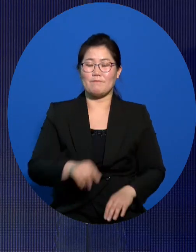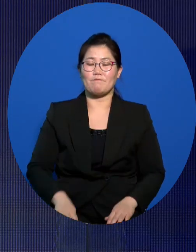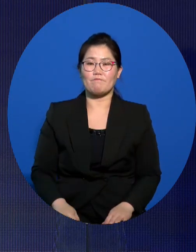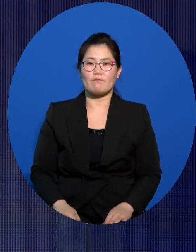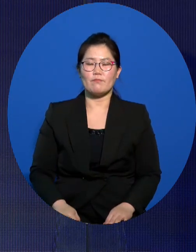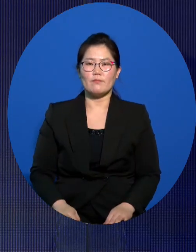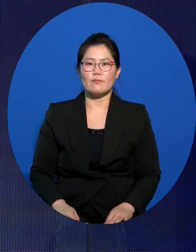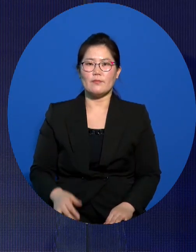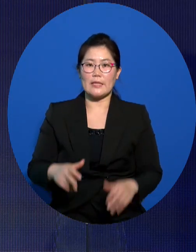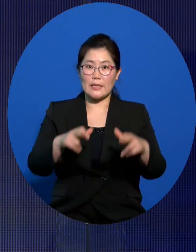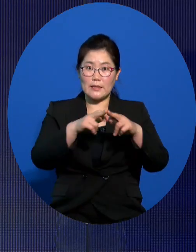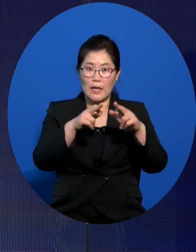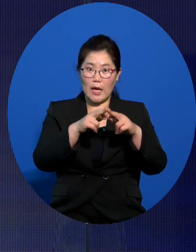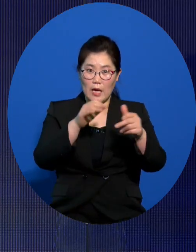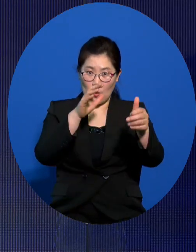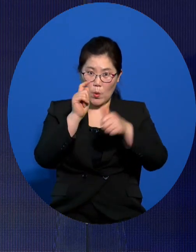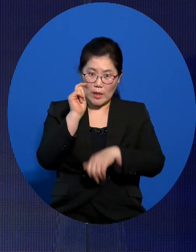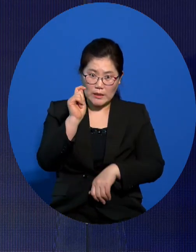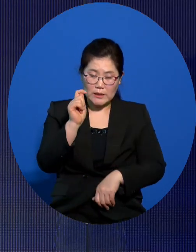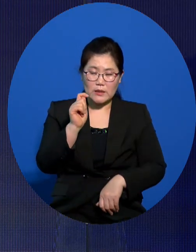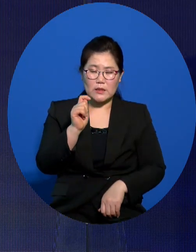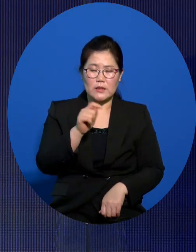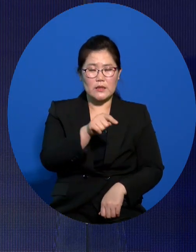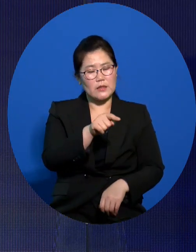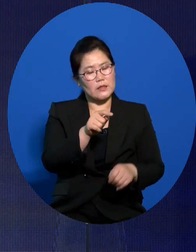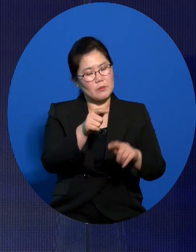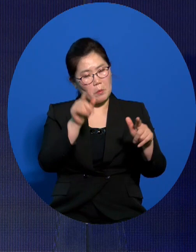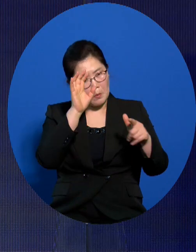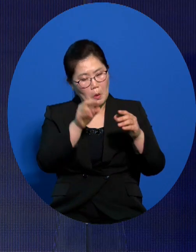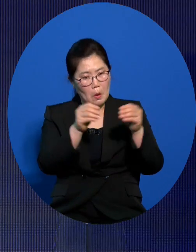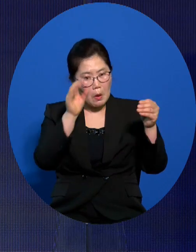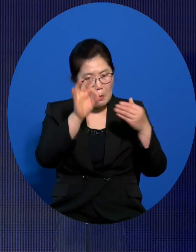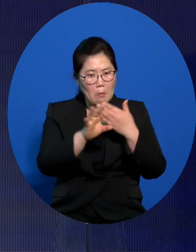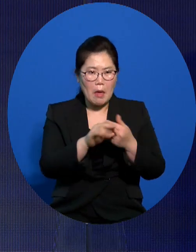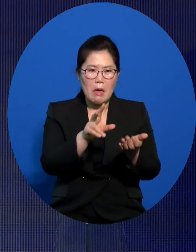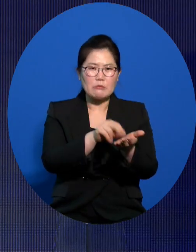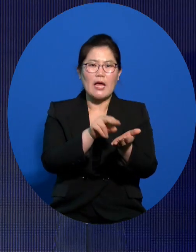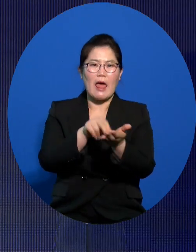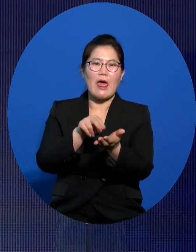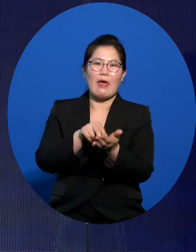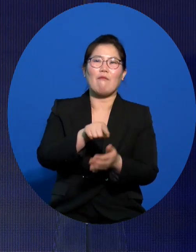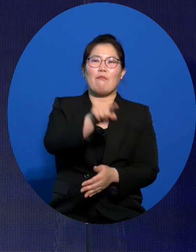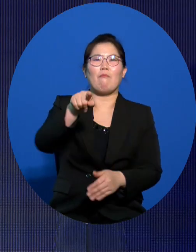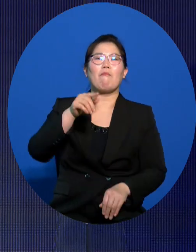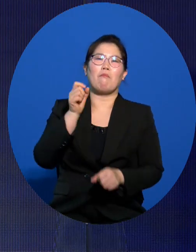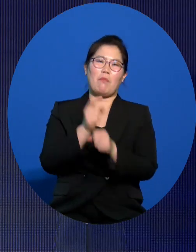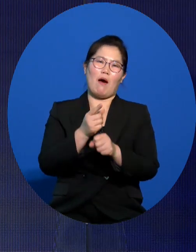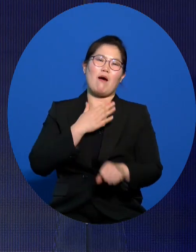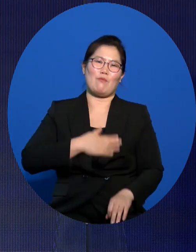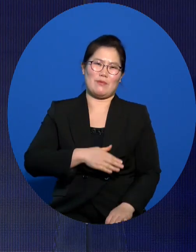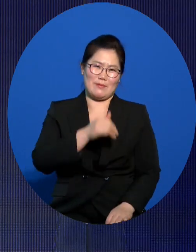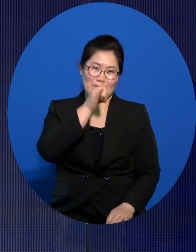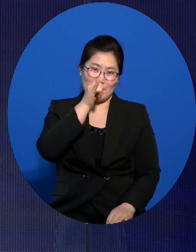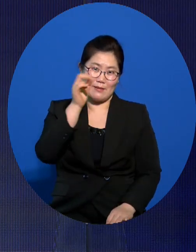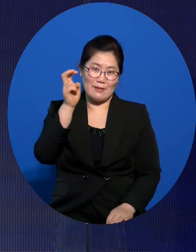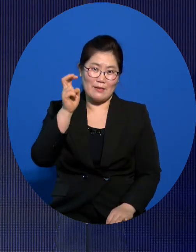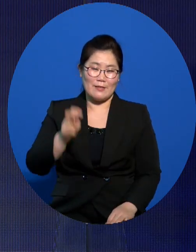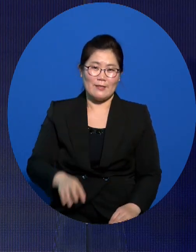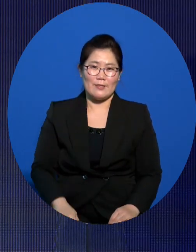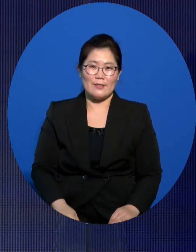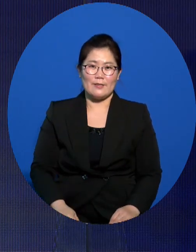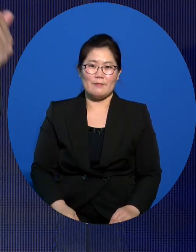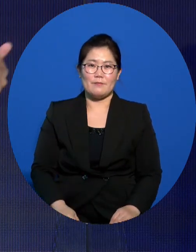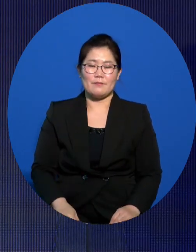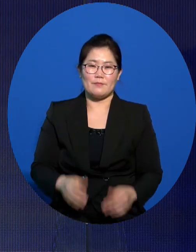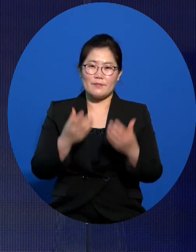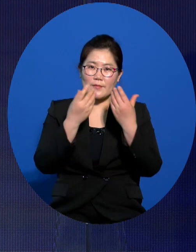of disabilities are the main means of transportation that are used. I'm sure that all of